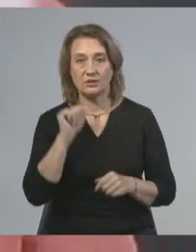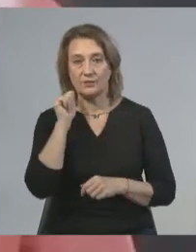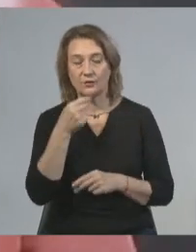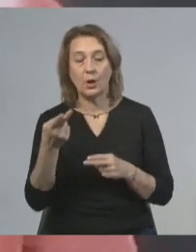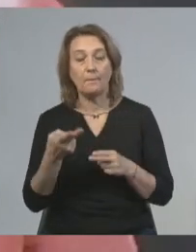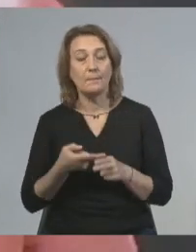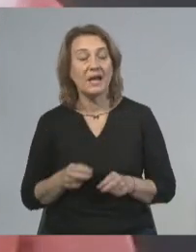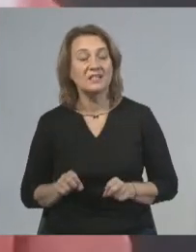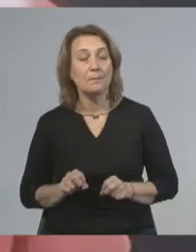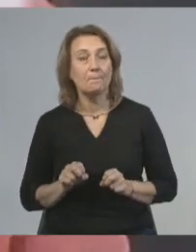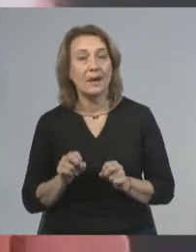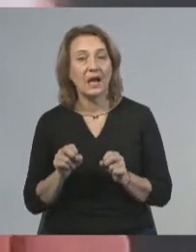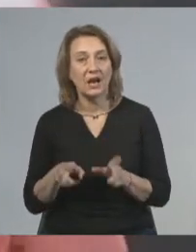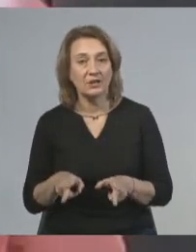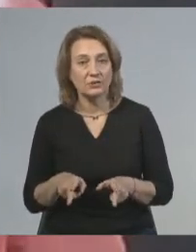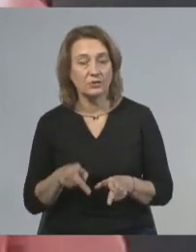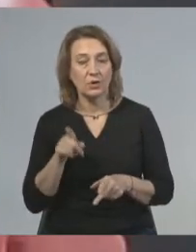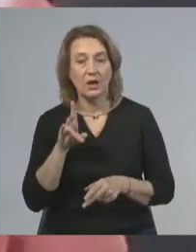from 2016